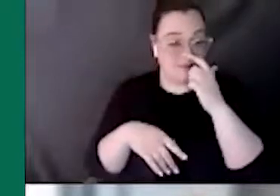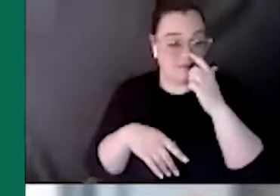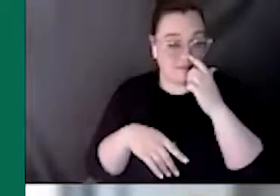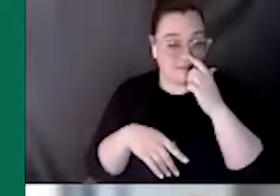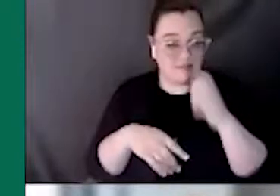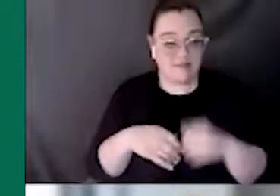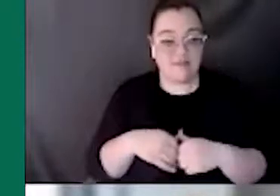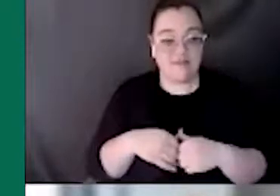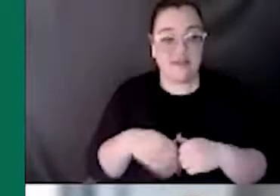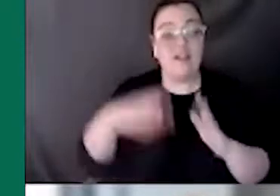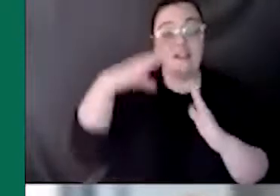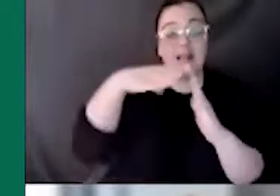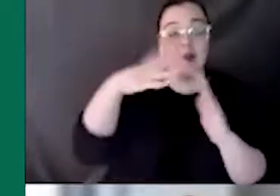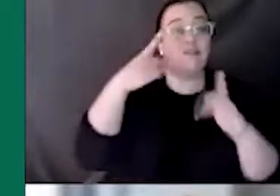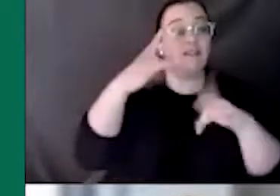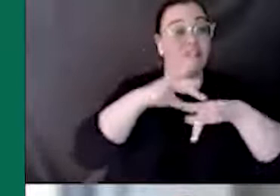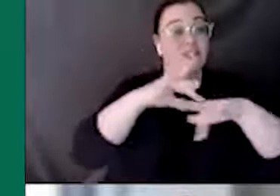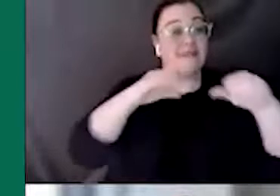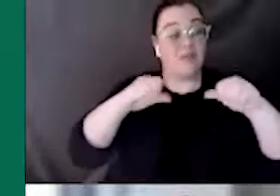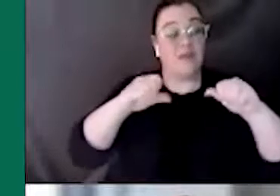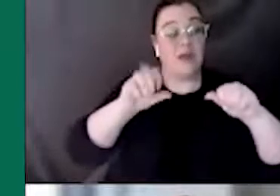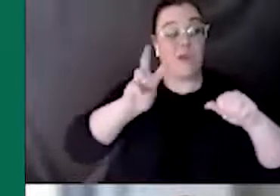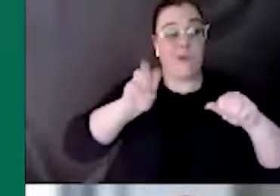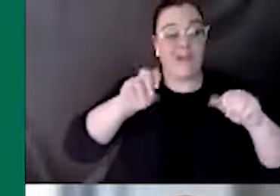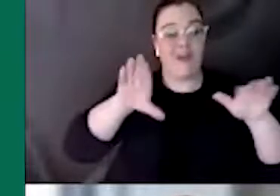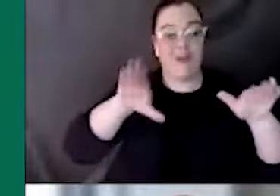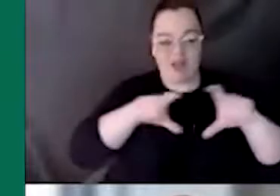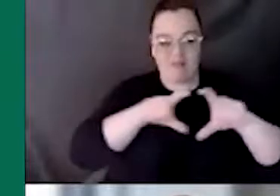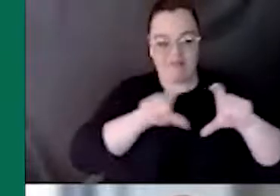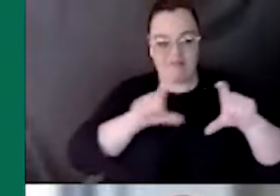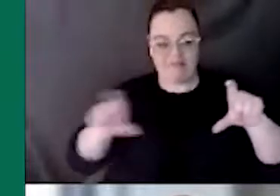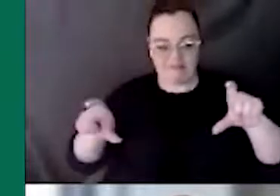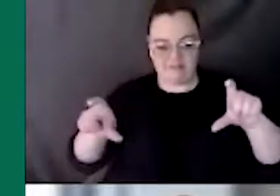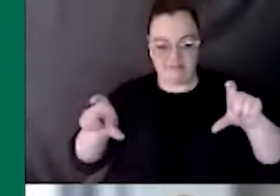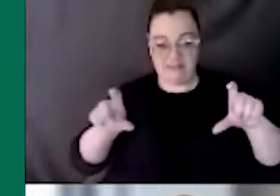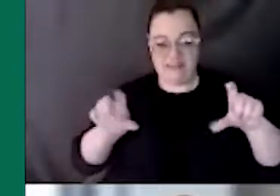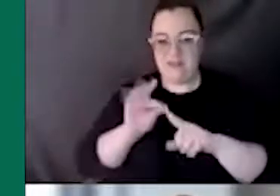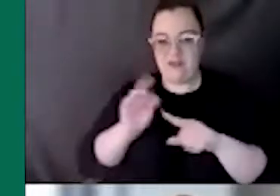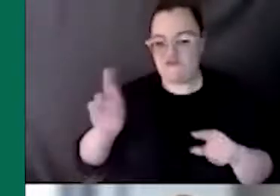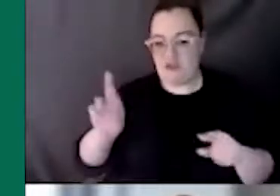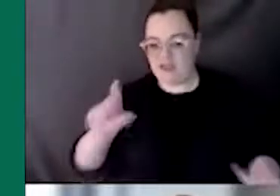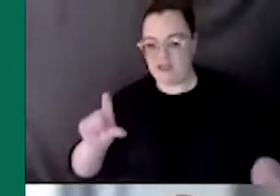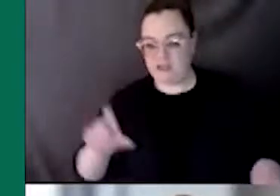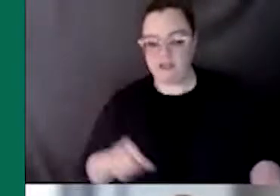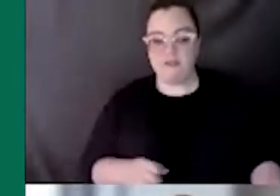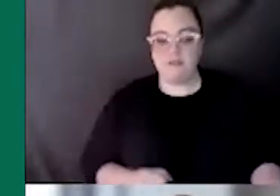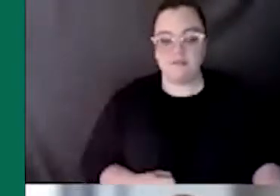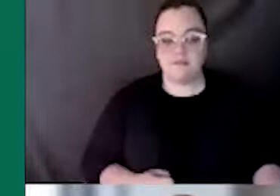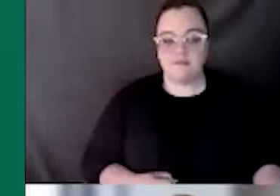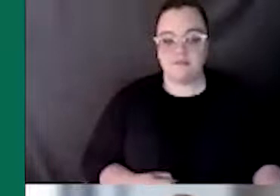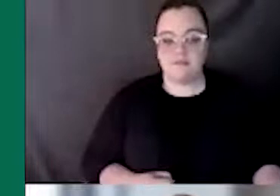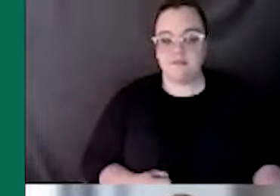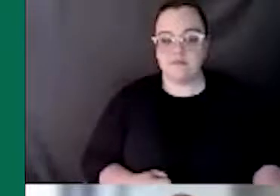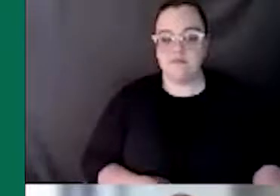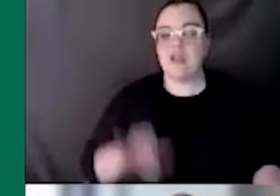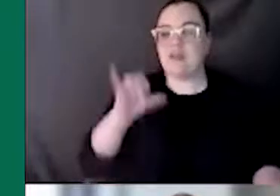the seismic waves as recorded by the instrument. And on these bottom panels, especially pay attention to this one. This is the north and east motion.